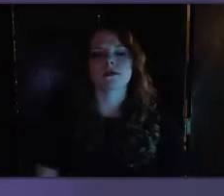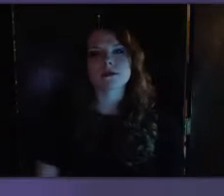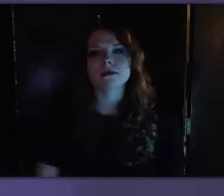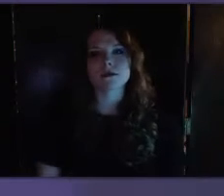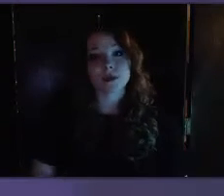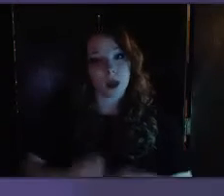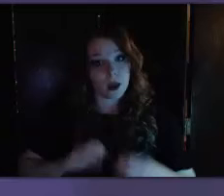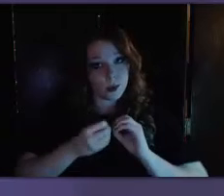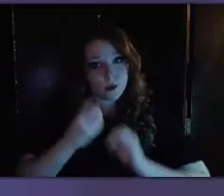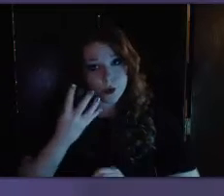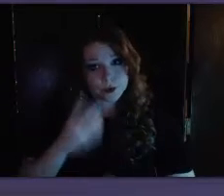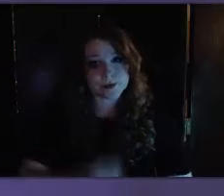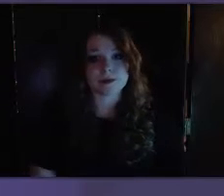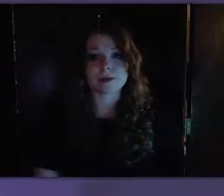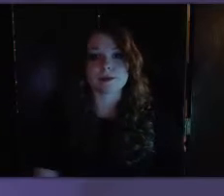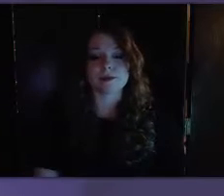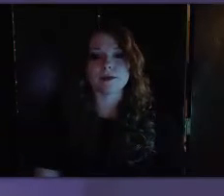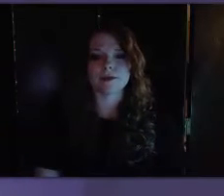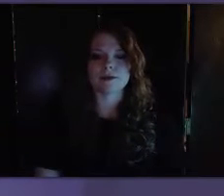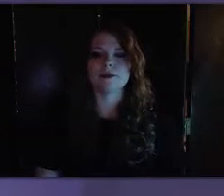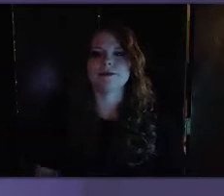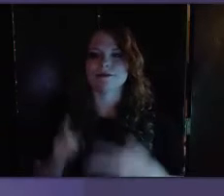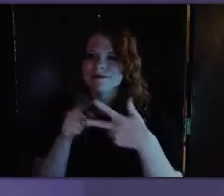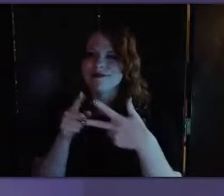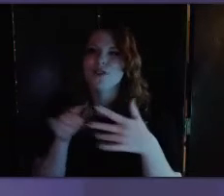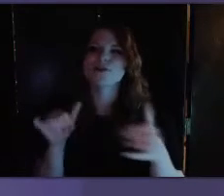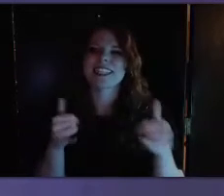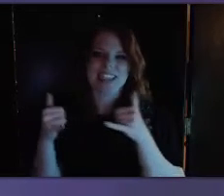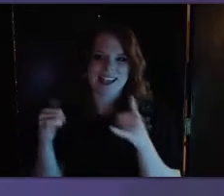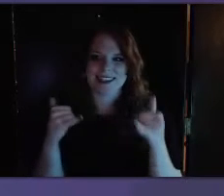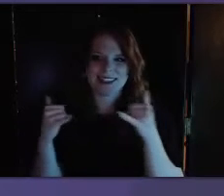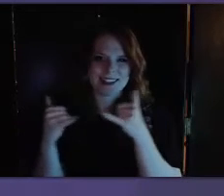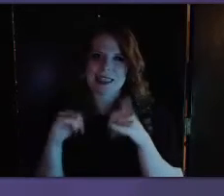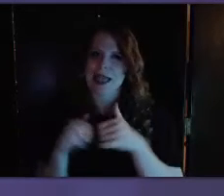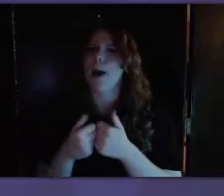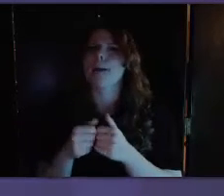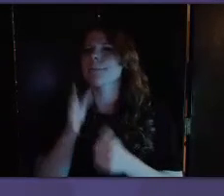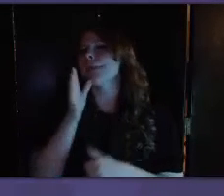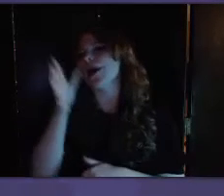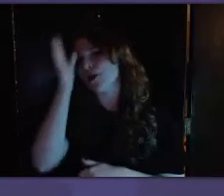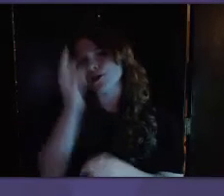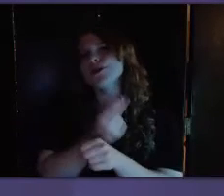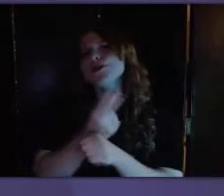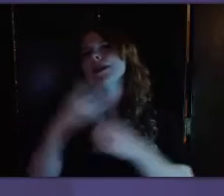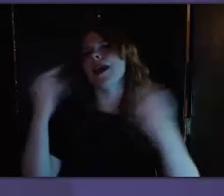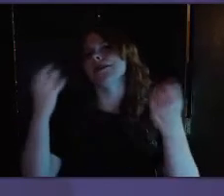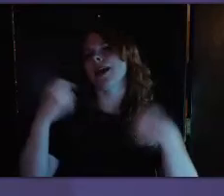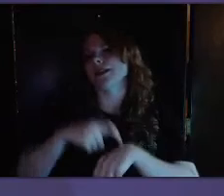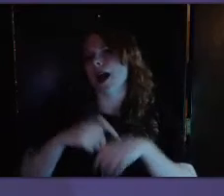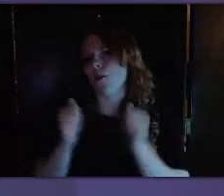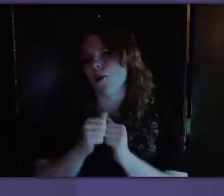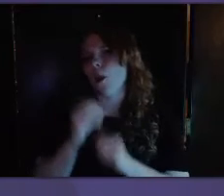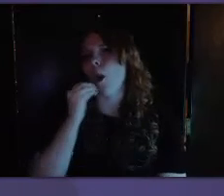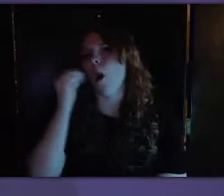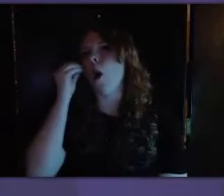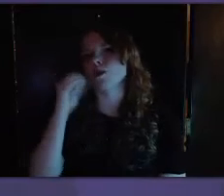to question 4 is B. Recess is a way parents are using outdoor time with those